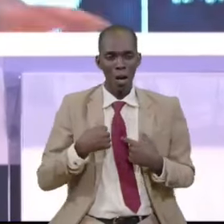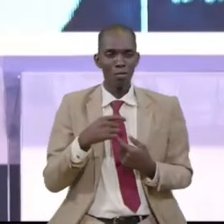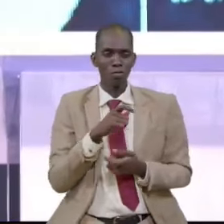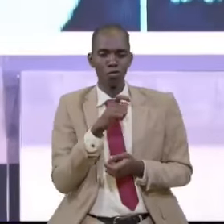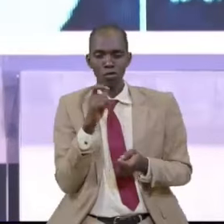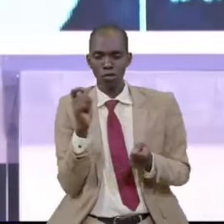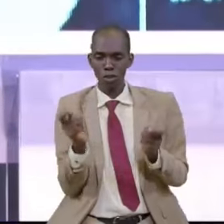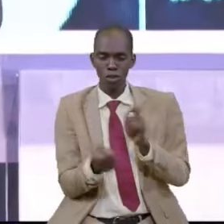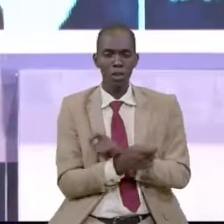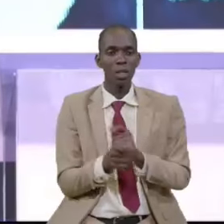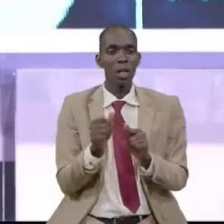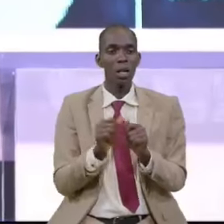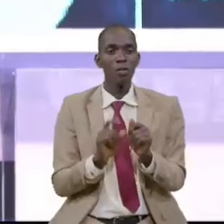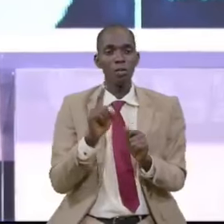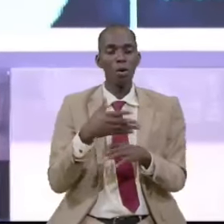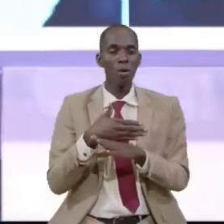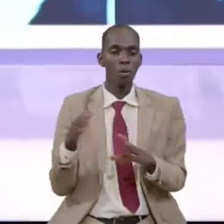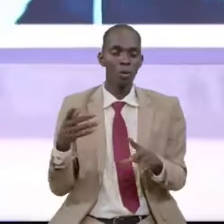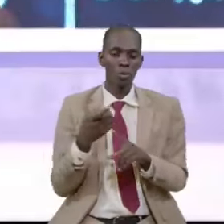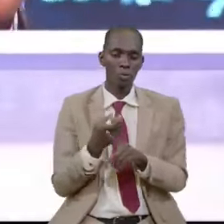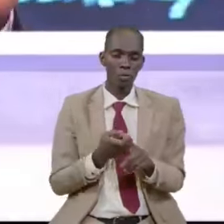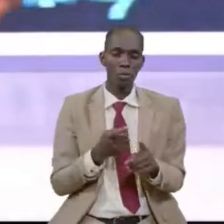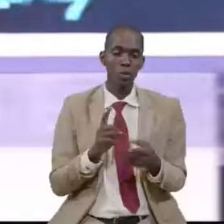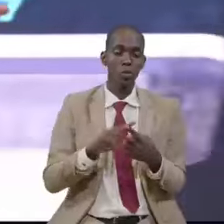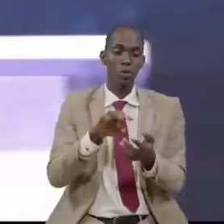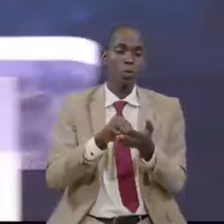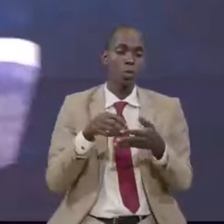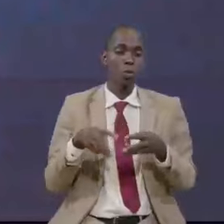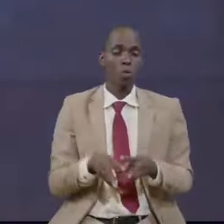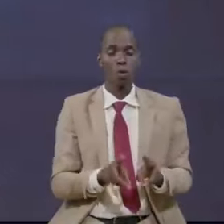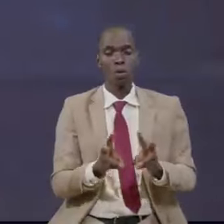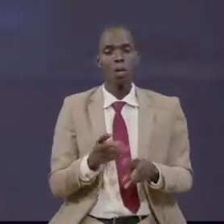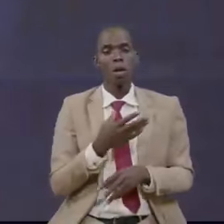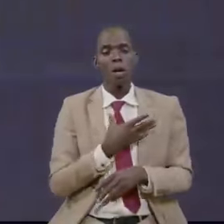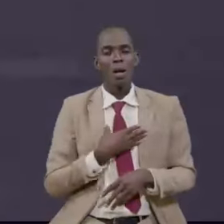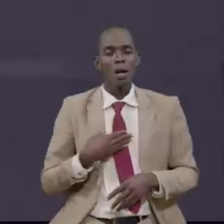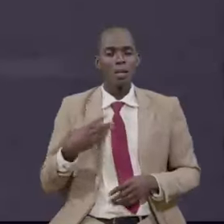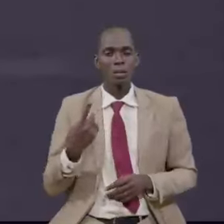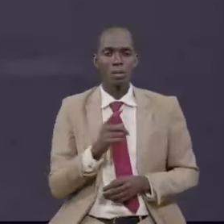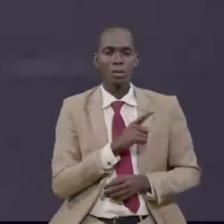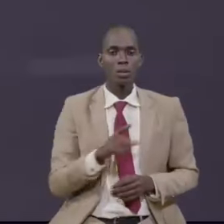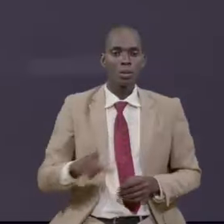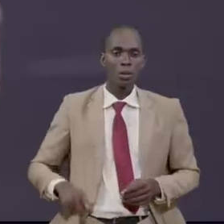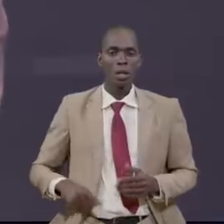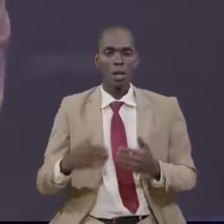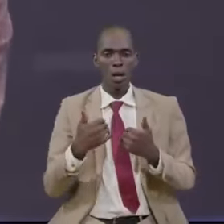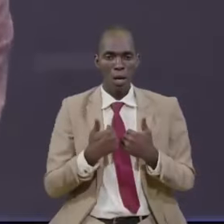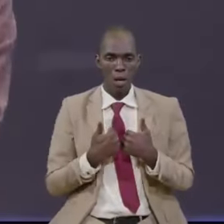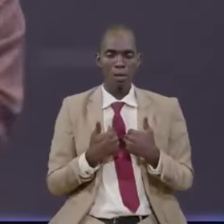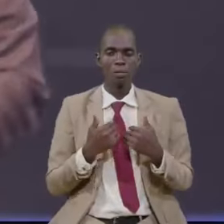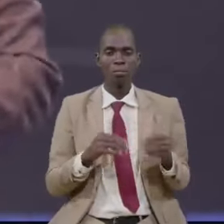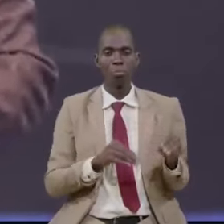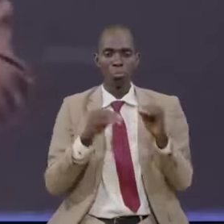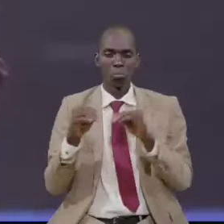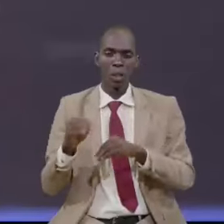way, and the Lord has laid on him